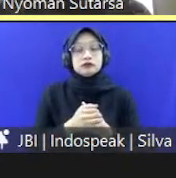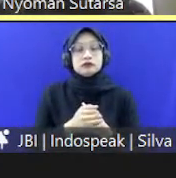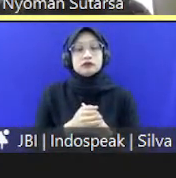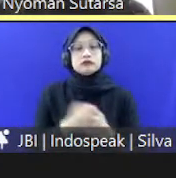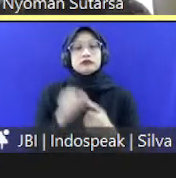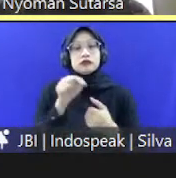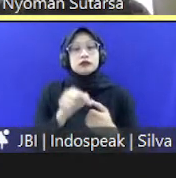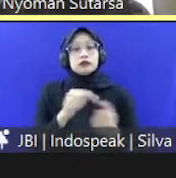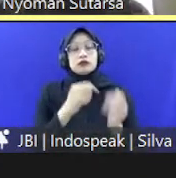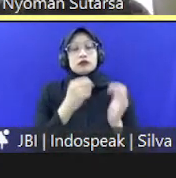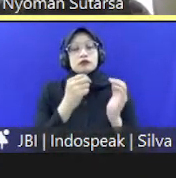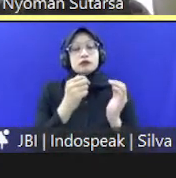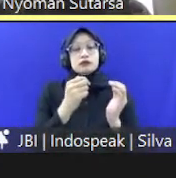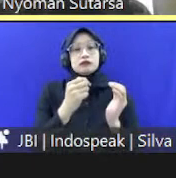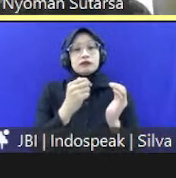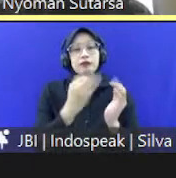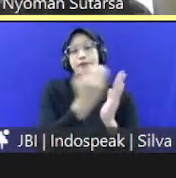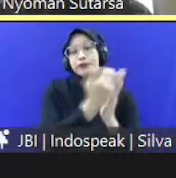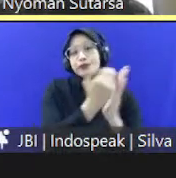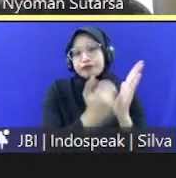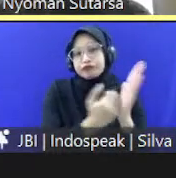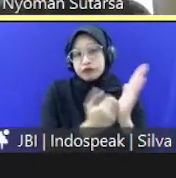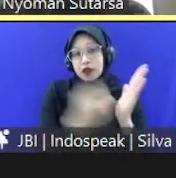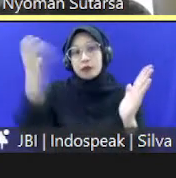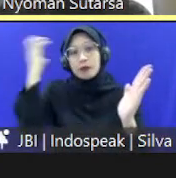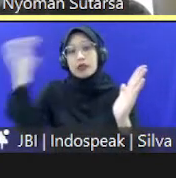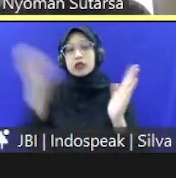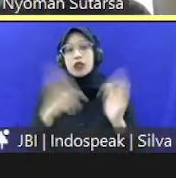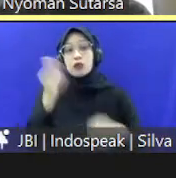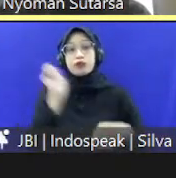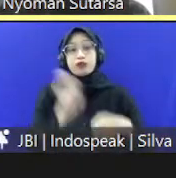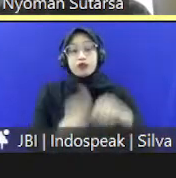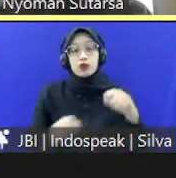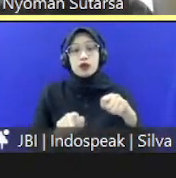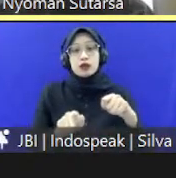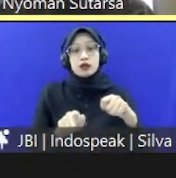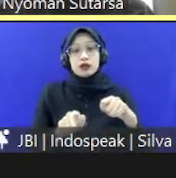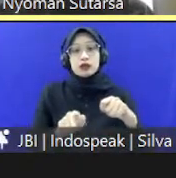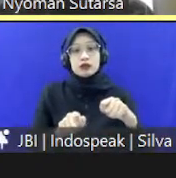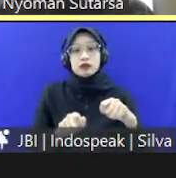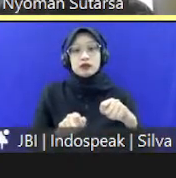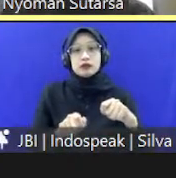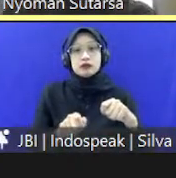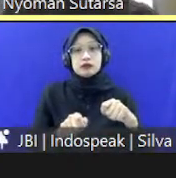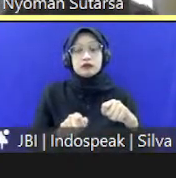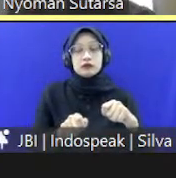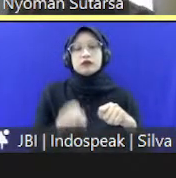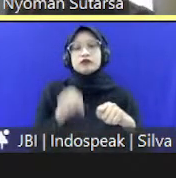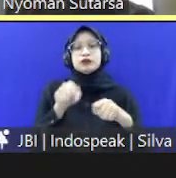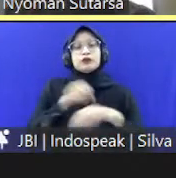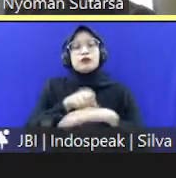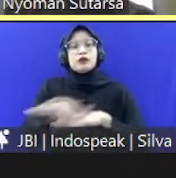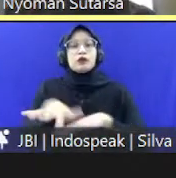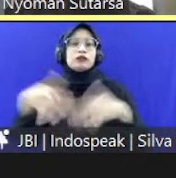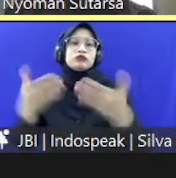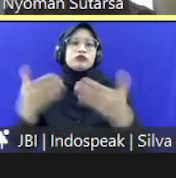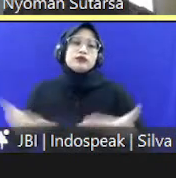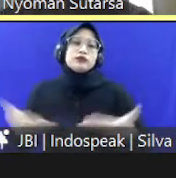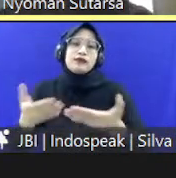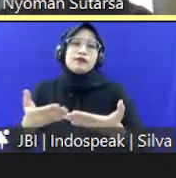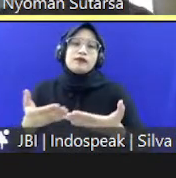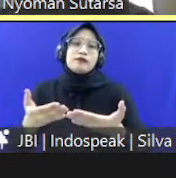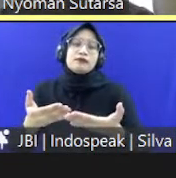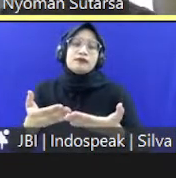policies enacted by the government of Indonesia have exacerbated further her social suffering. Unable to